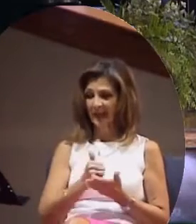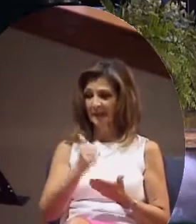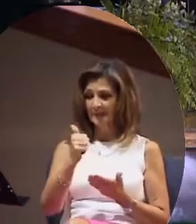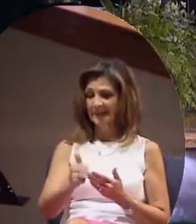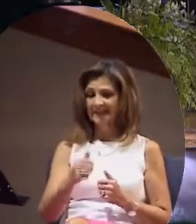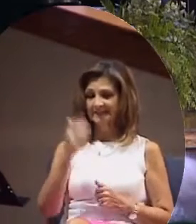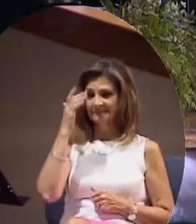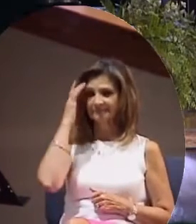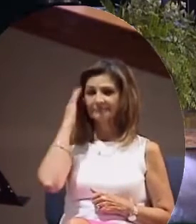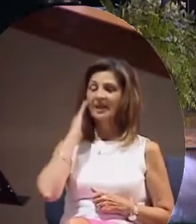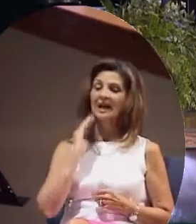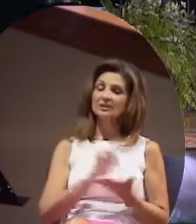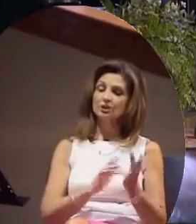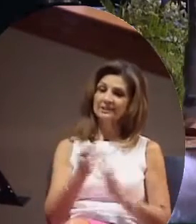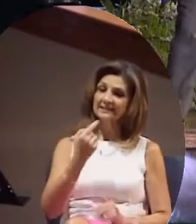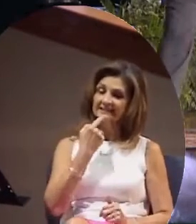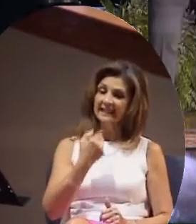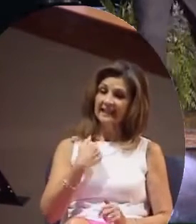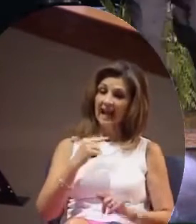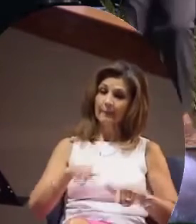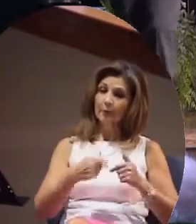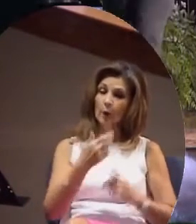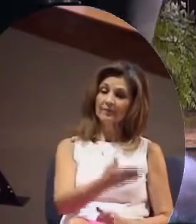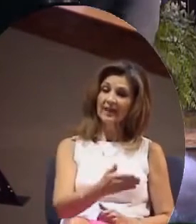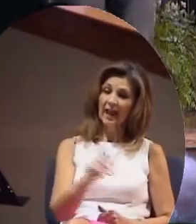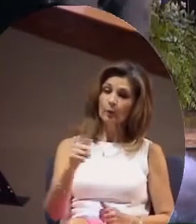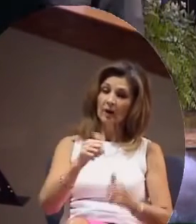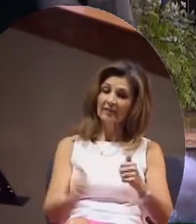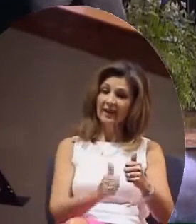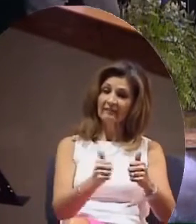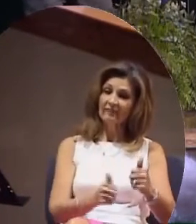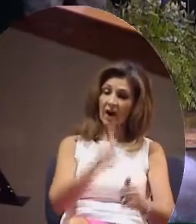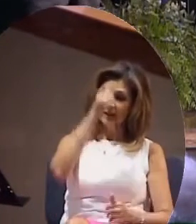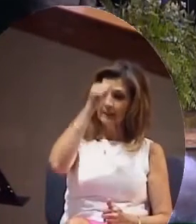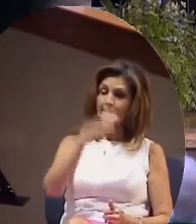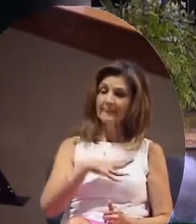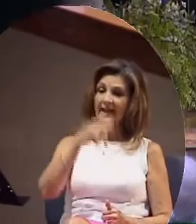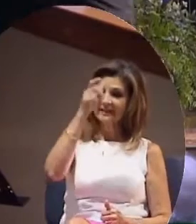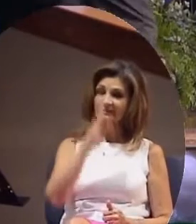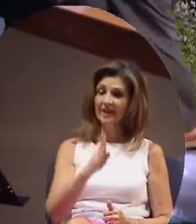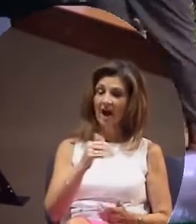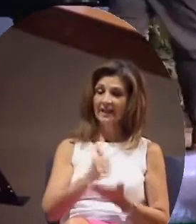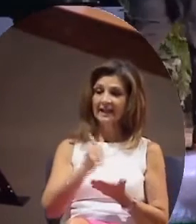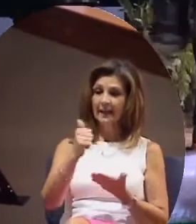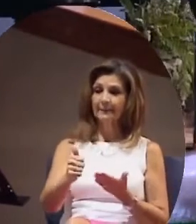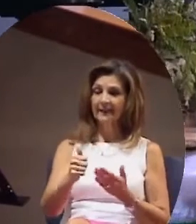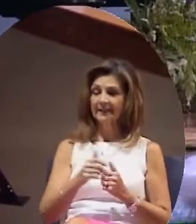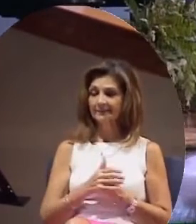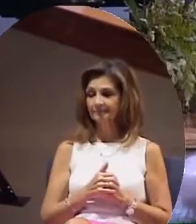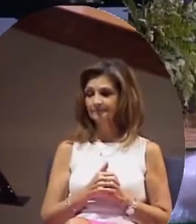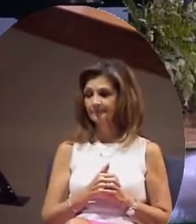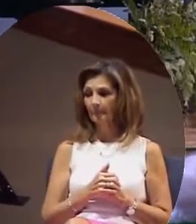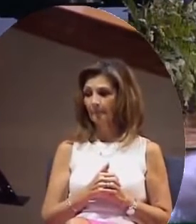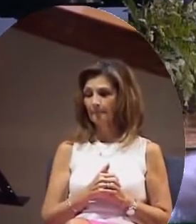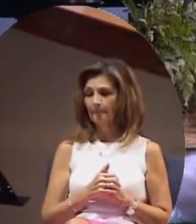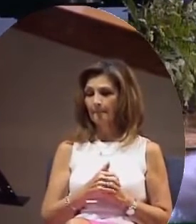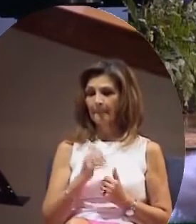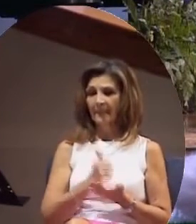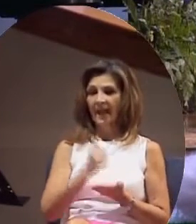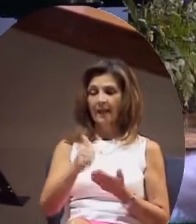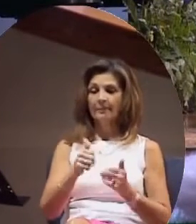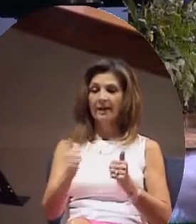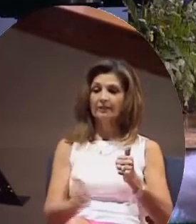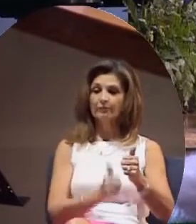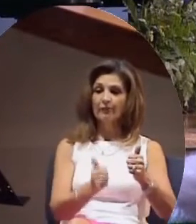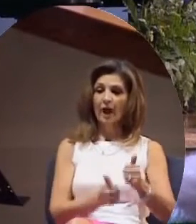Amen. Jesus said, "I'm going over there where they follow the man of God." Amen. Amen. Follow the